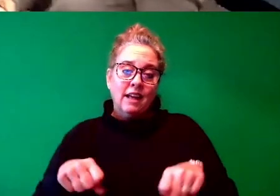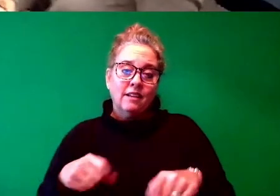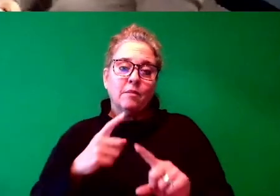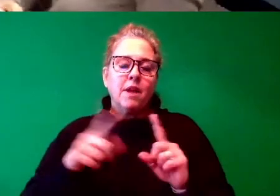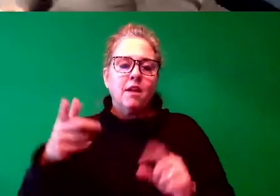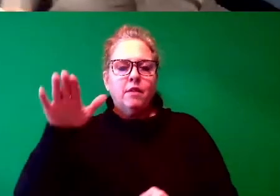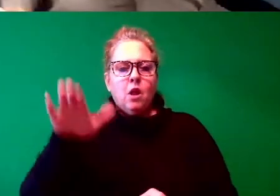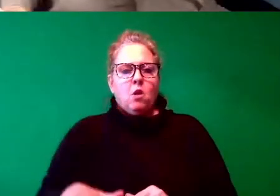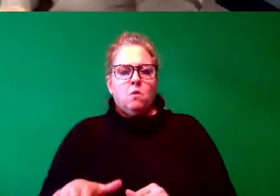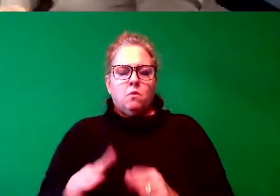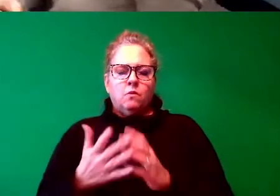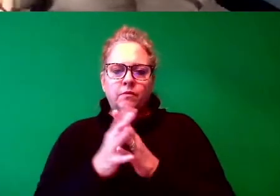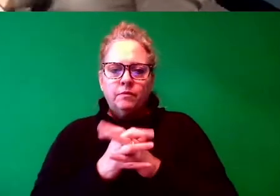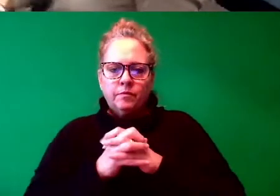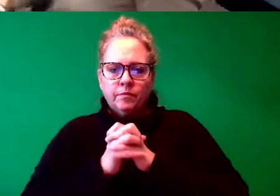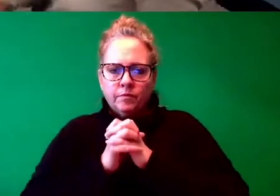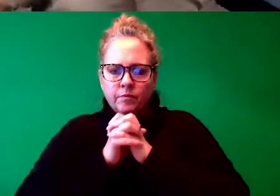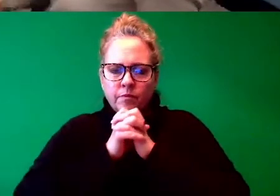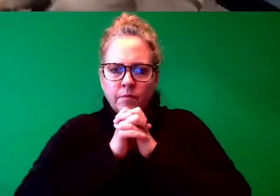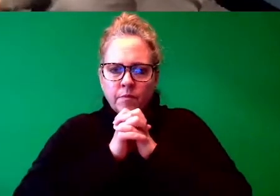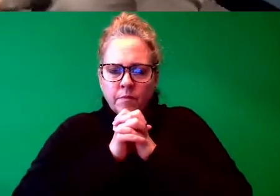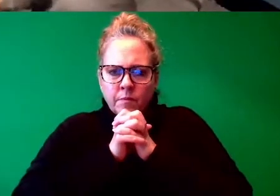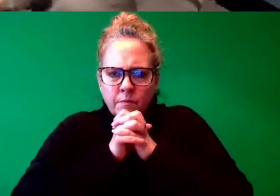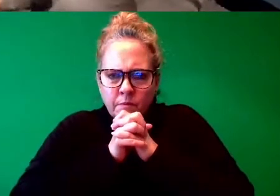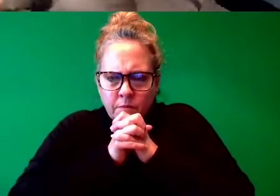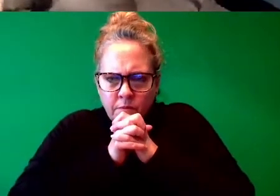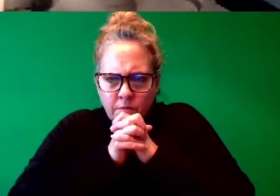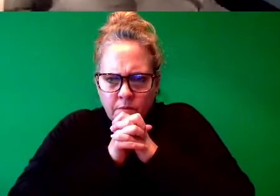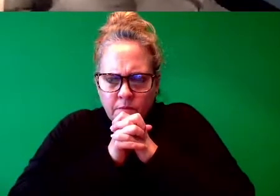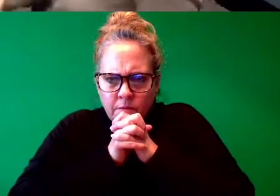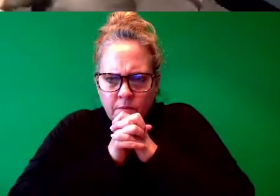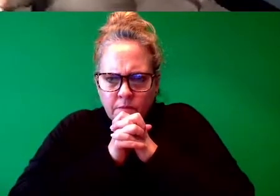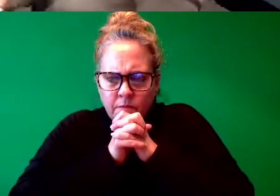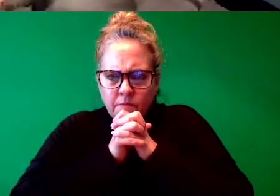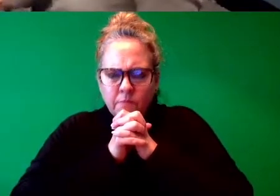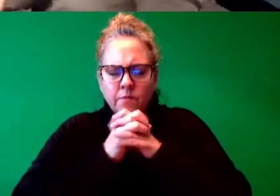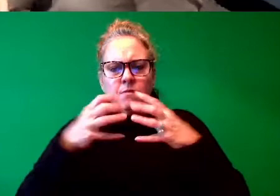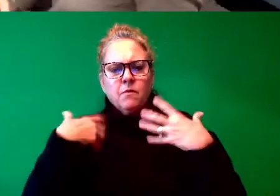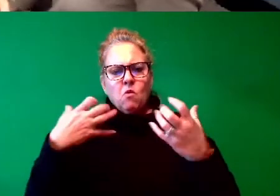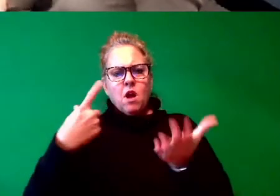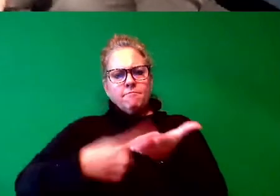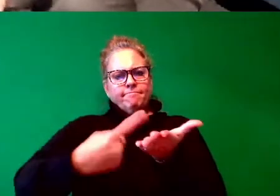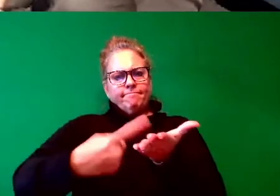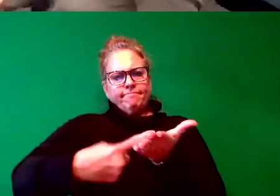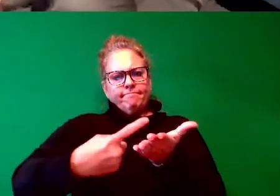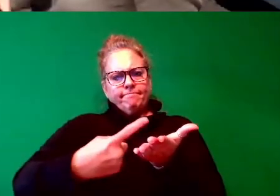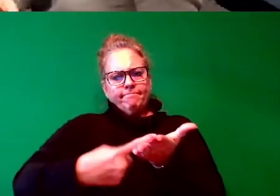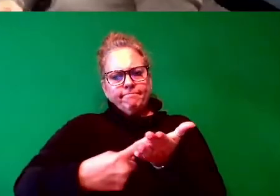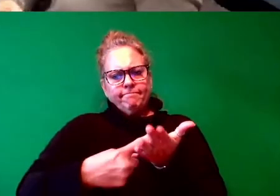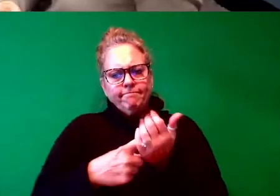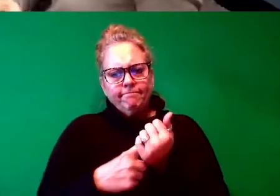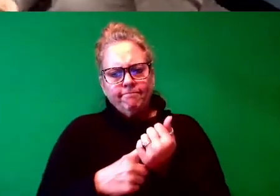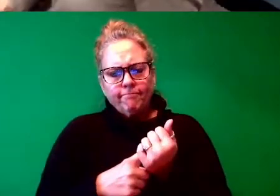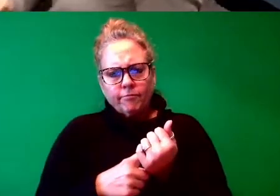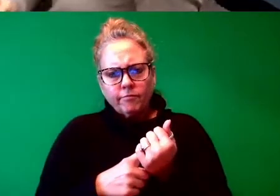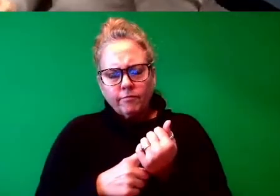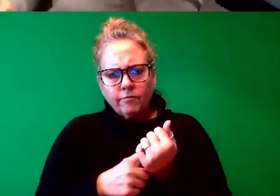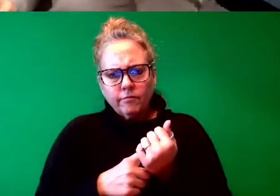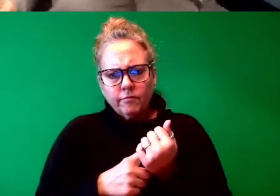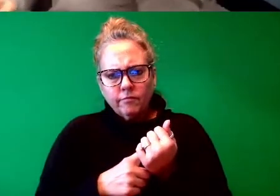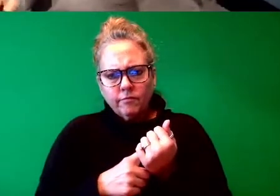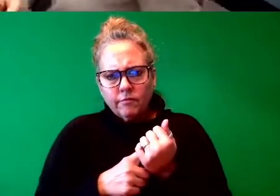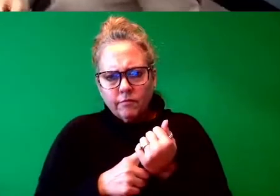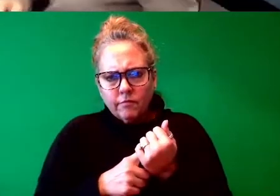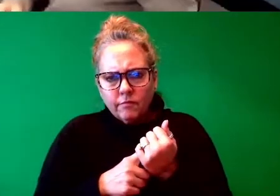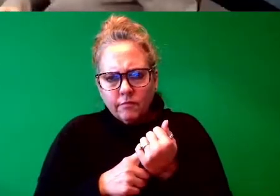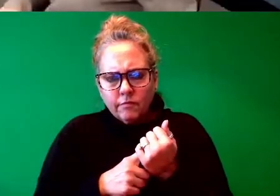I think that's what I want to express, that we don't, another example is I had an